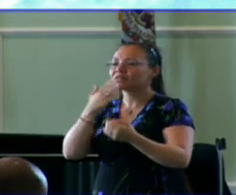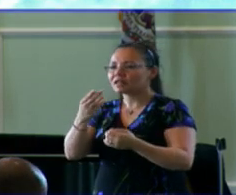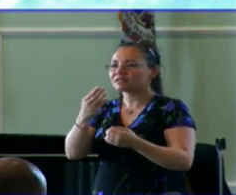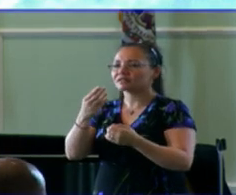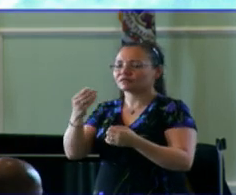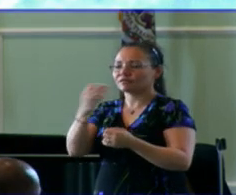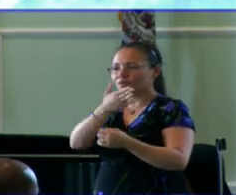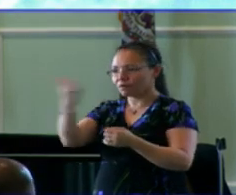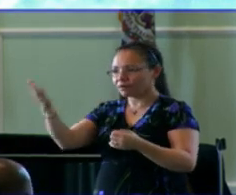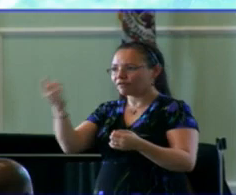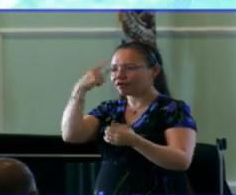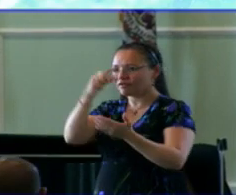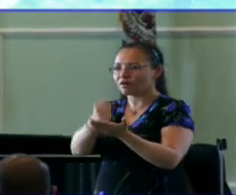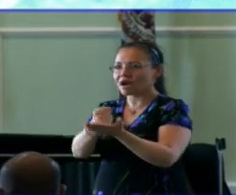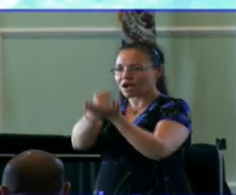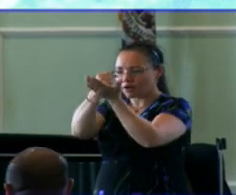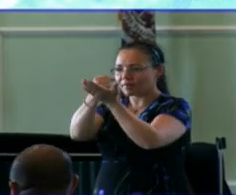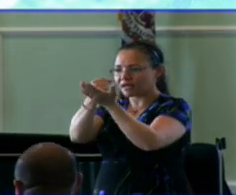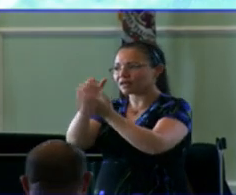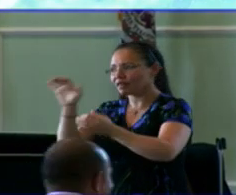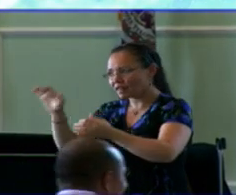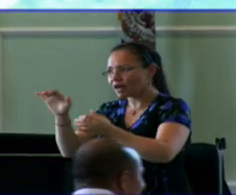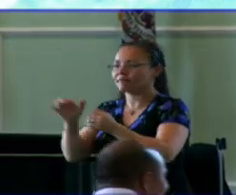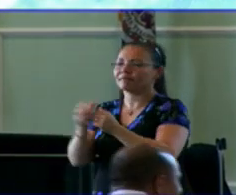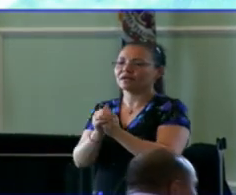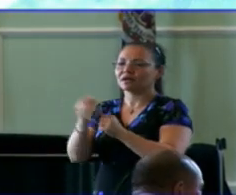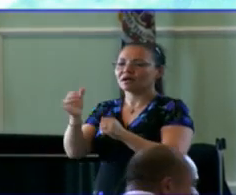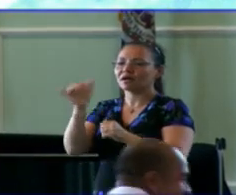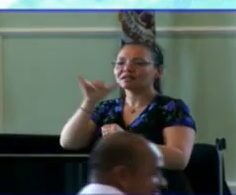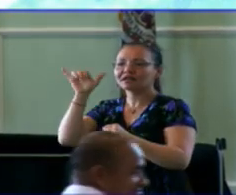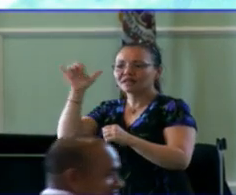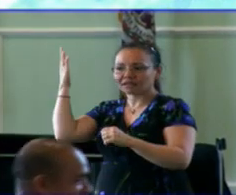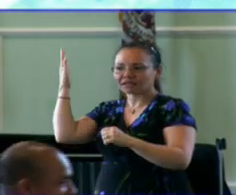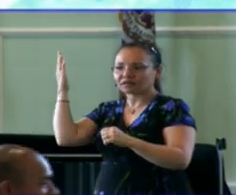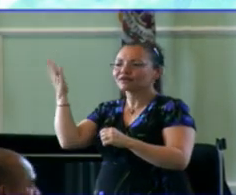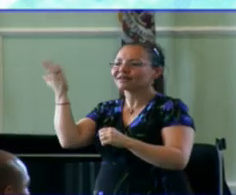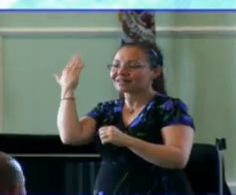Sabbath. And so we want to thank everybody for doing that.